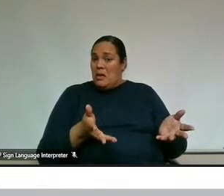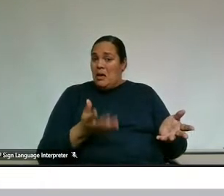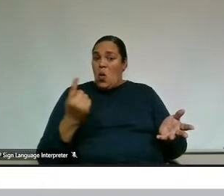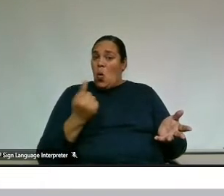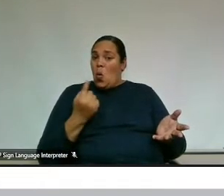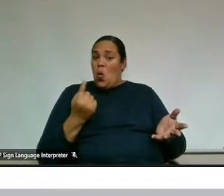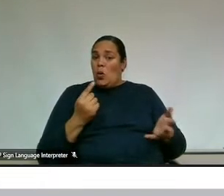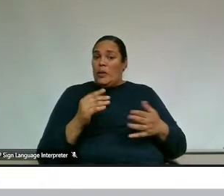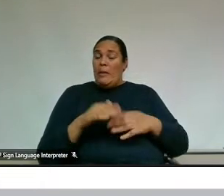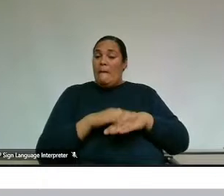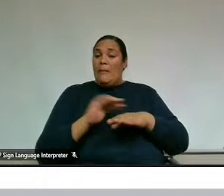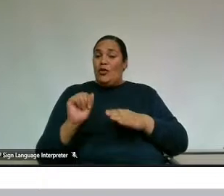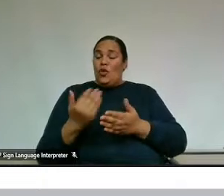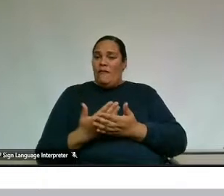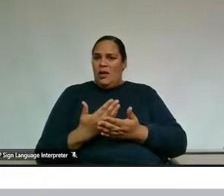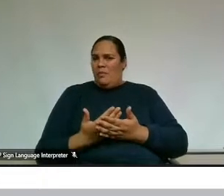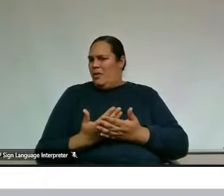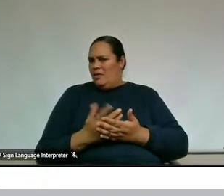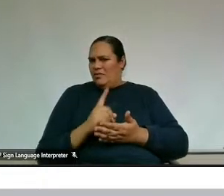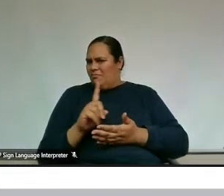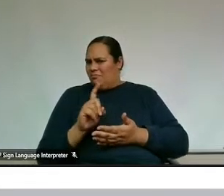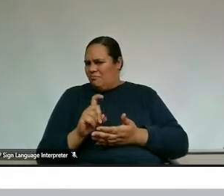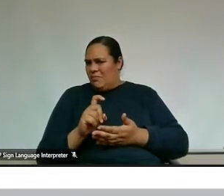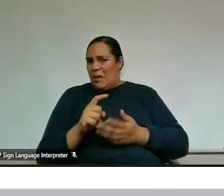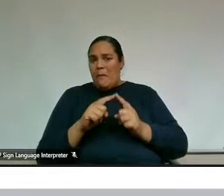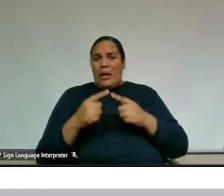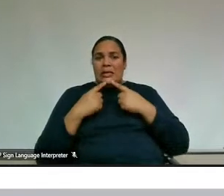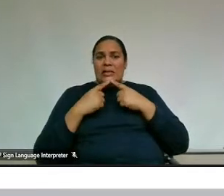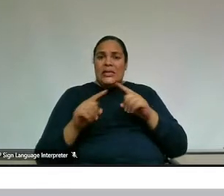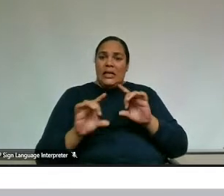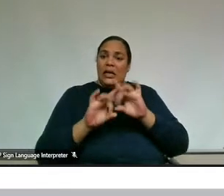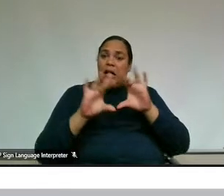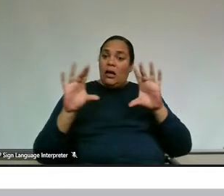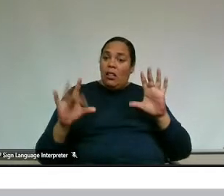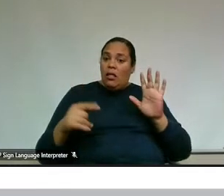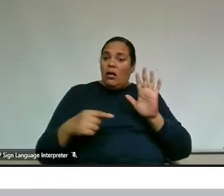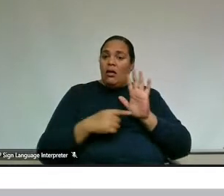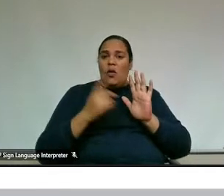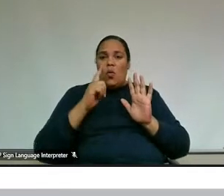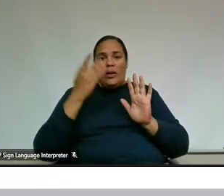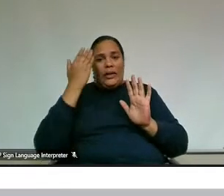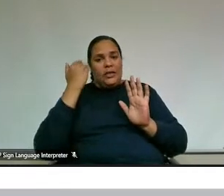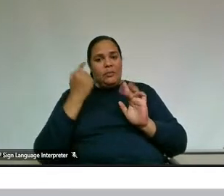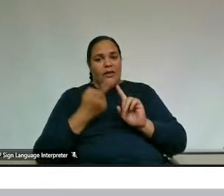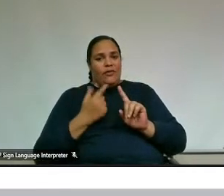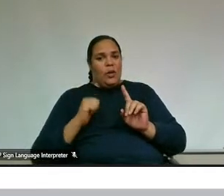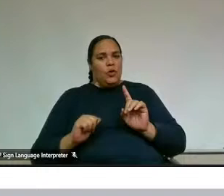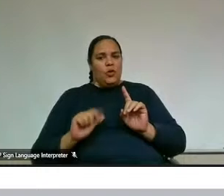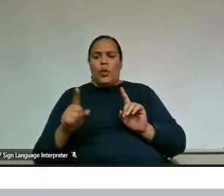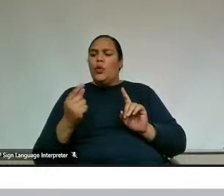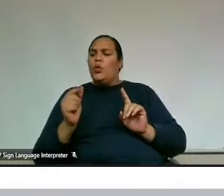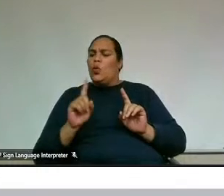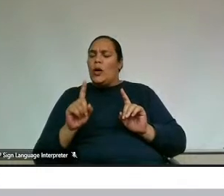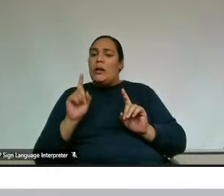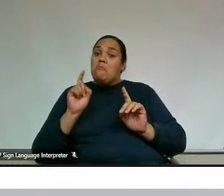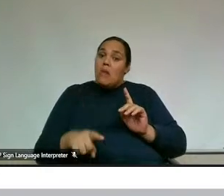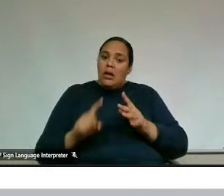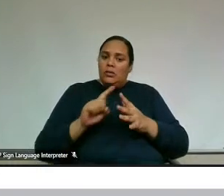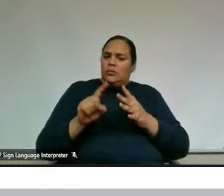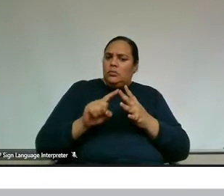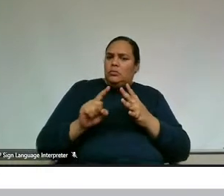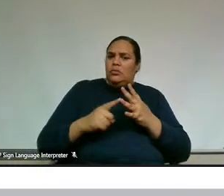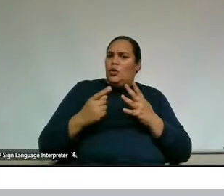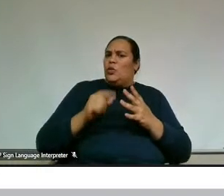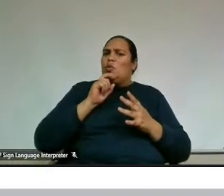it's only based on your availability? It does not state what is expected from the municipality and what is compulsory for the municipality